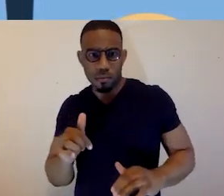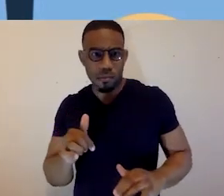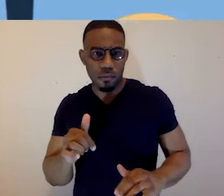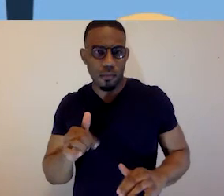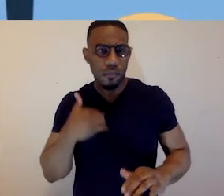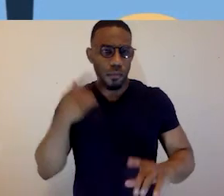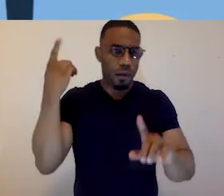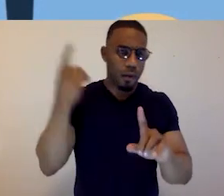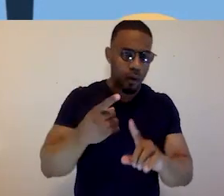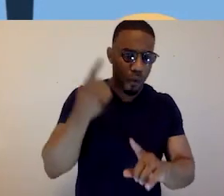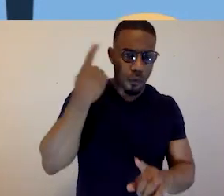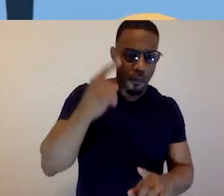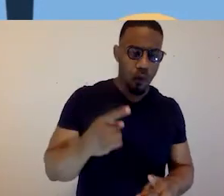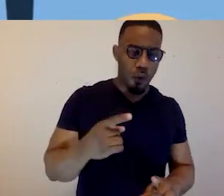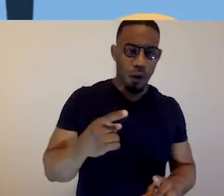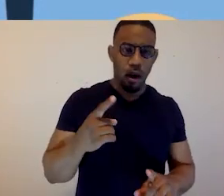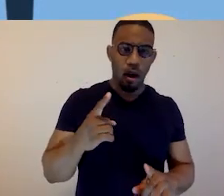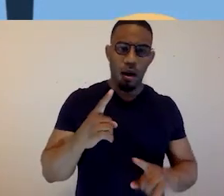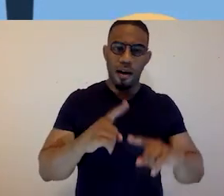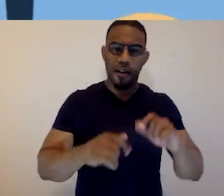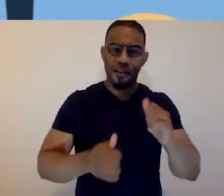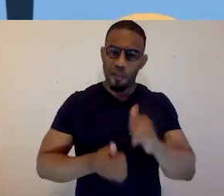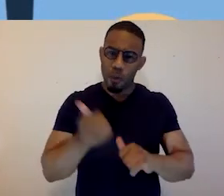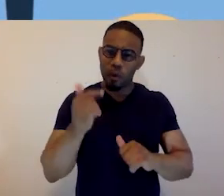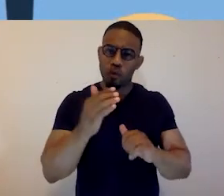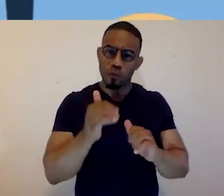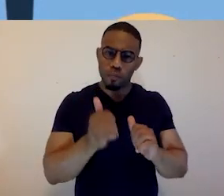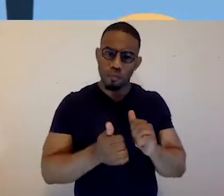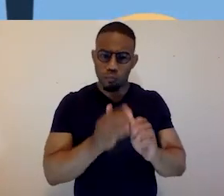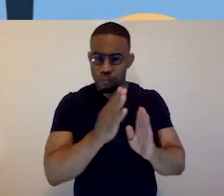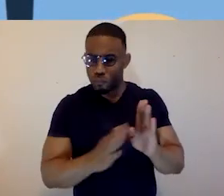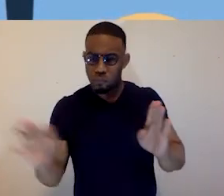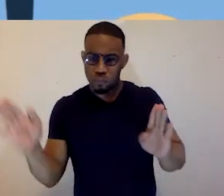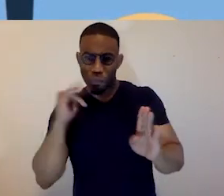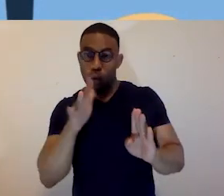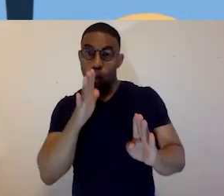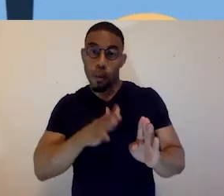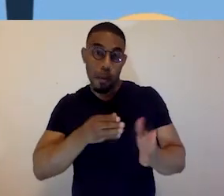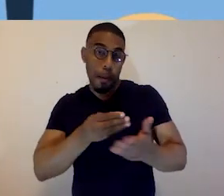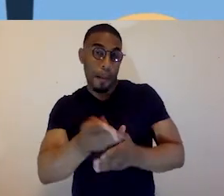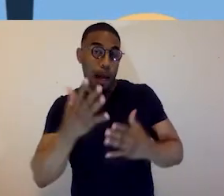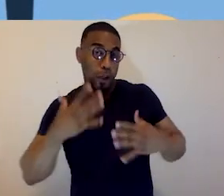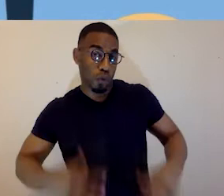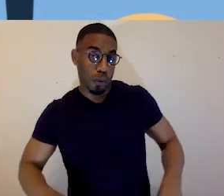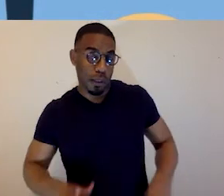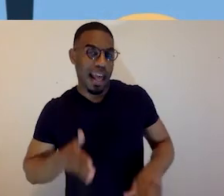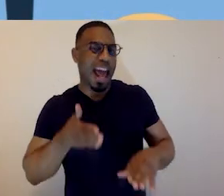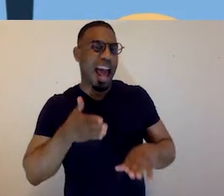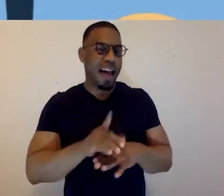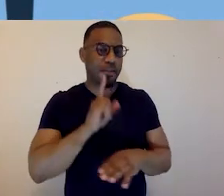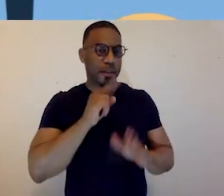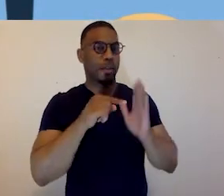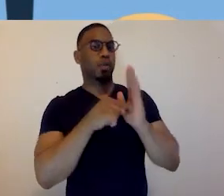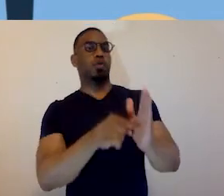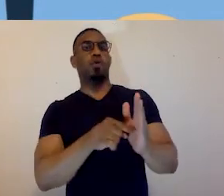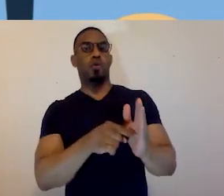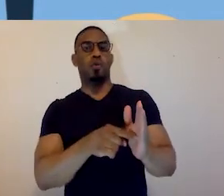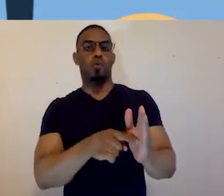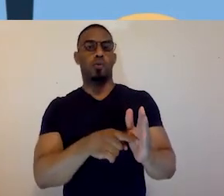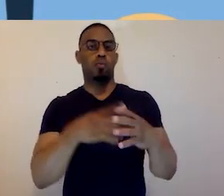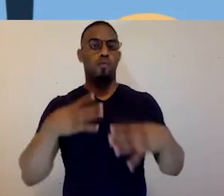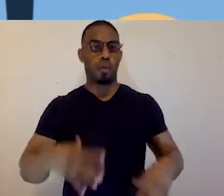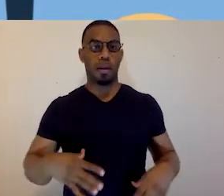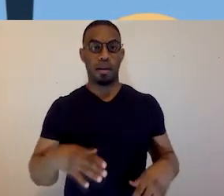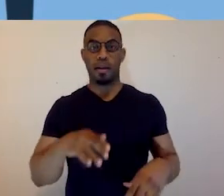my goal was for a vast majority of women to buy a dress after being shown the